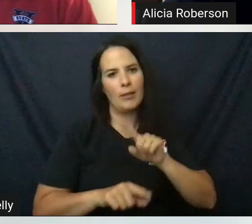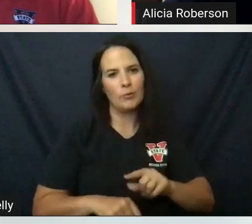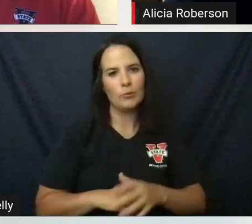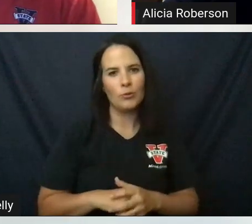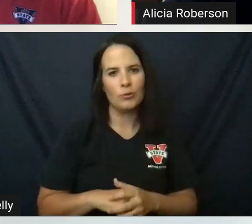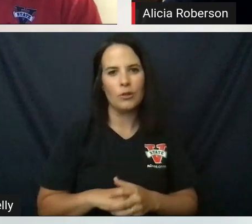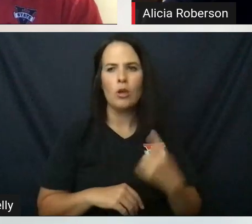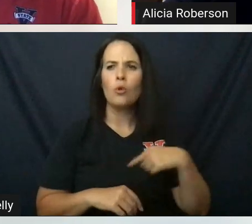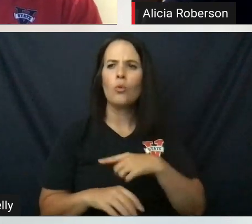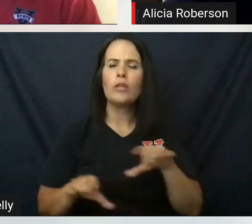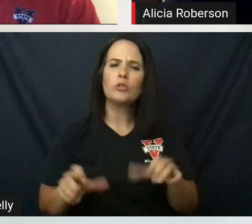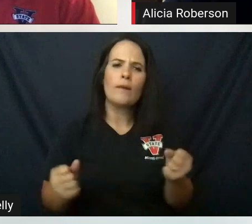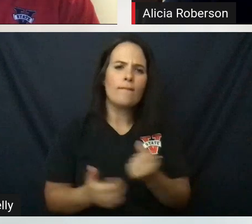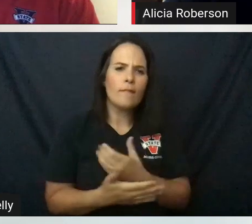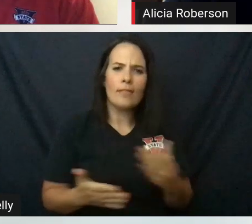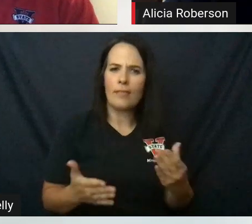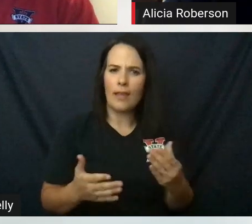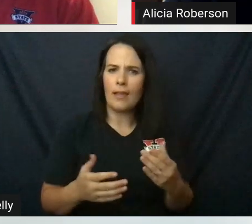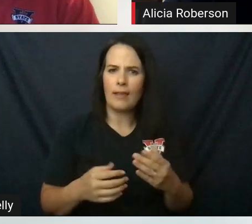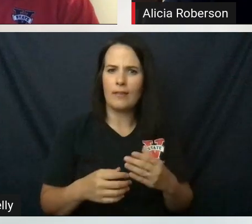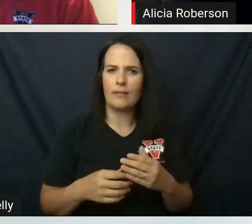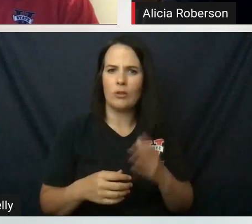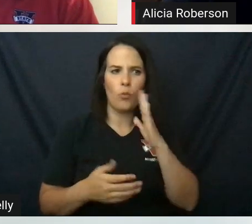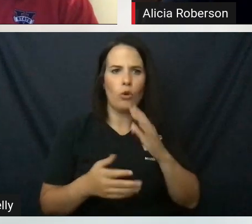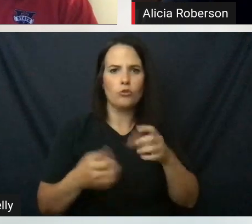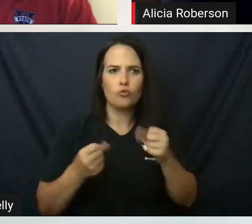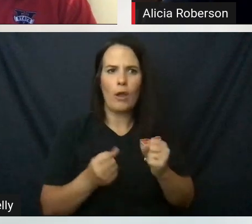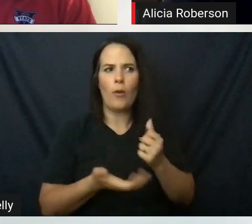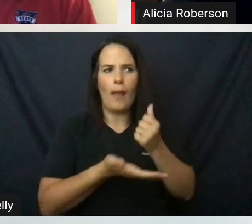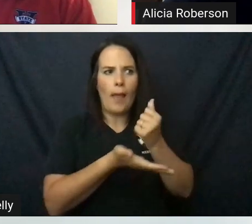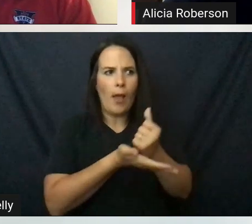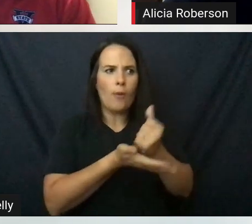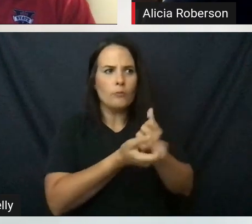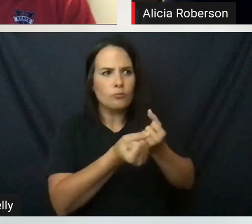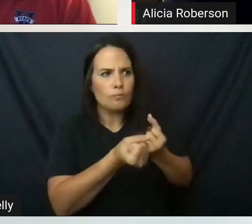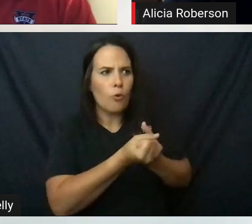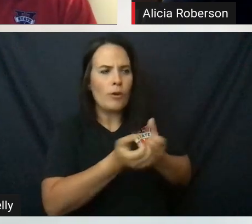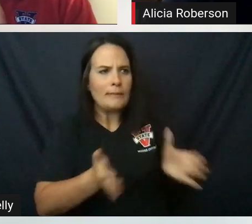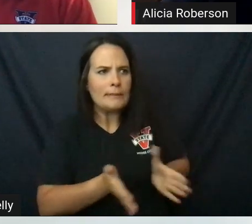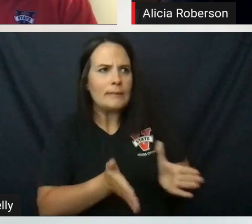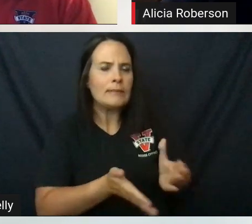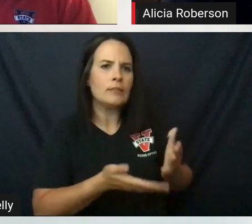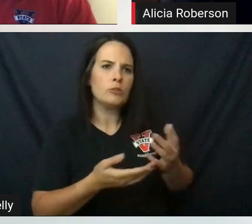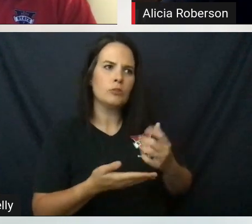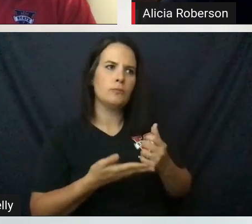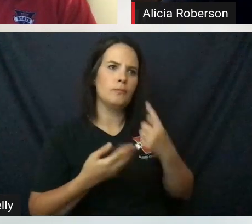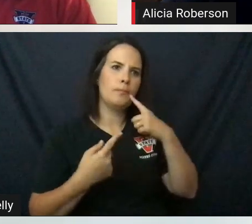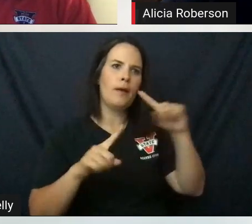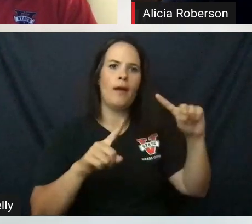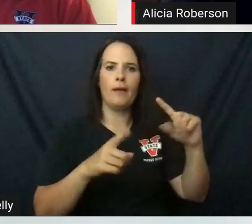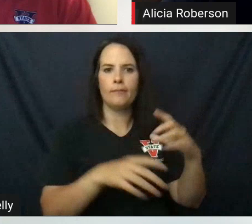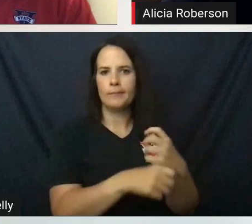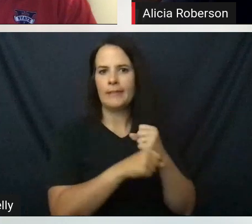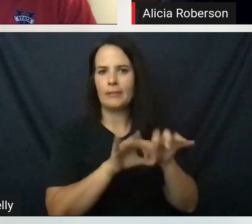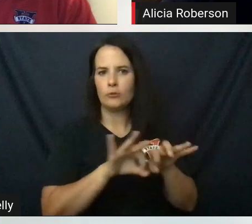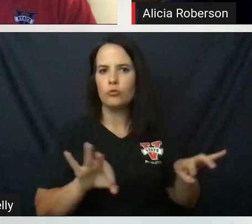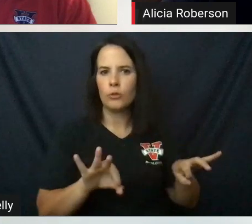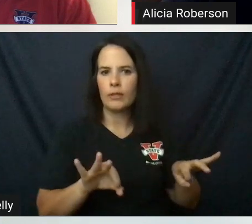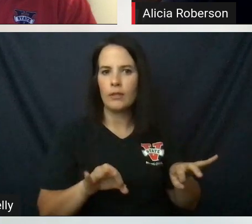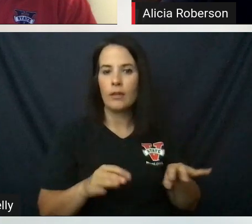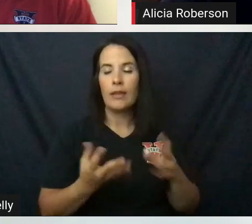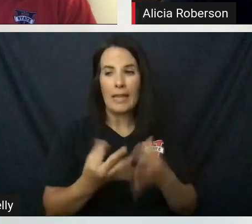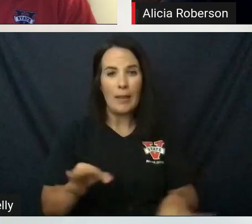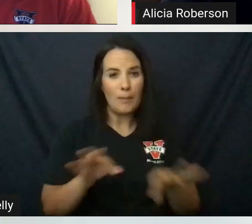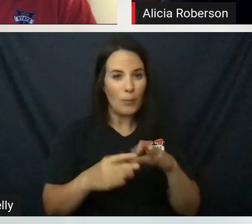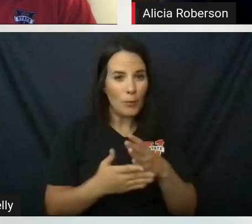can do to get you to do everything you need to do to get to your degree. But the key in that is